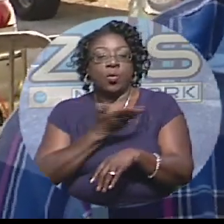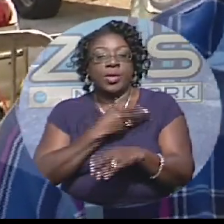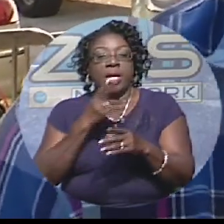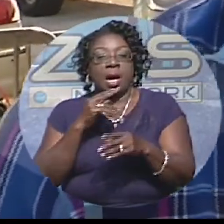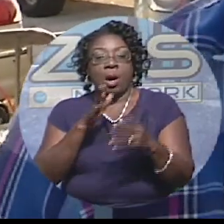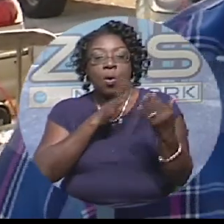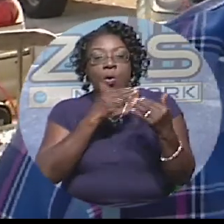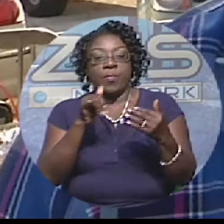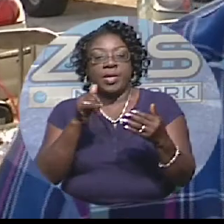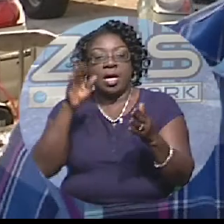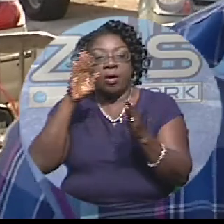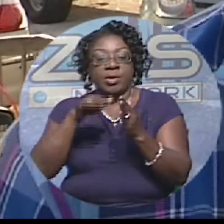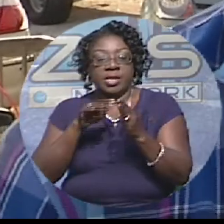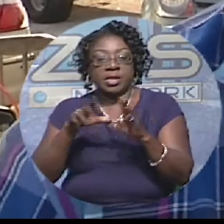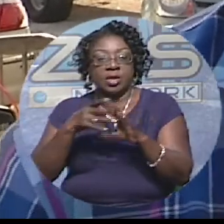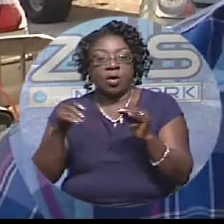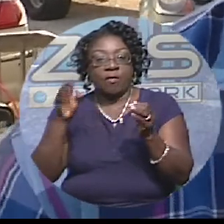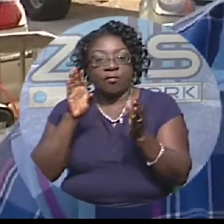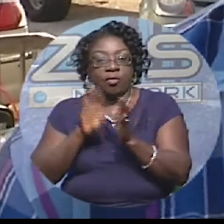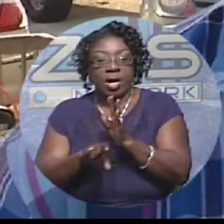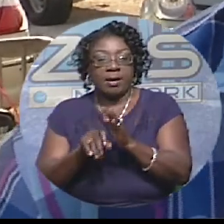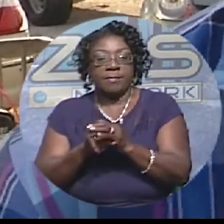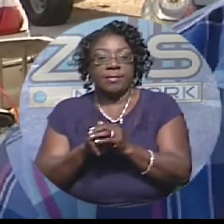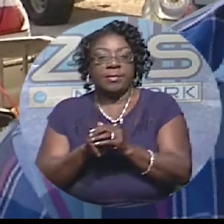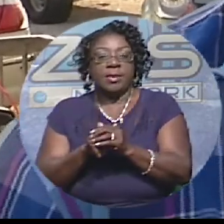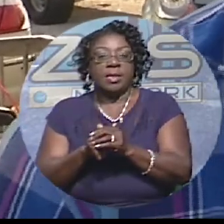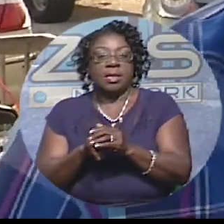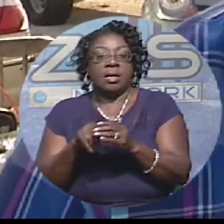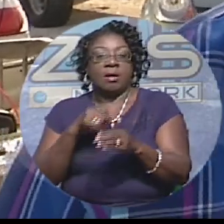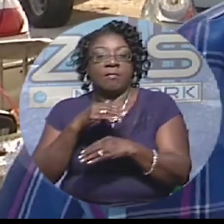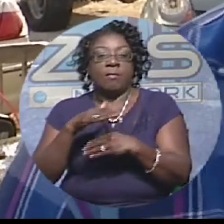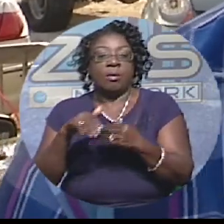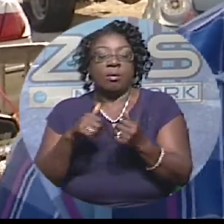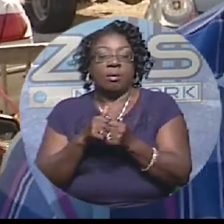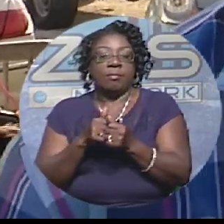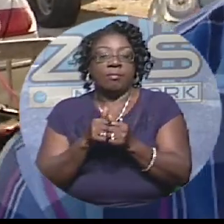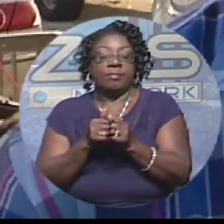a reduction not just in the homicides, but all of the categories of crime across the board. Okay.